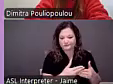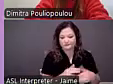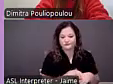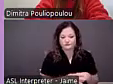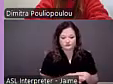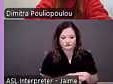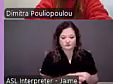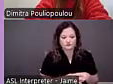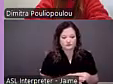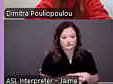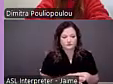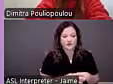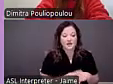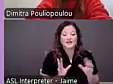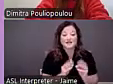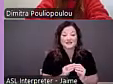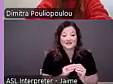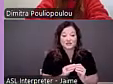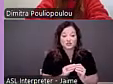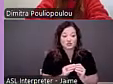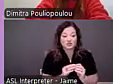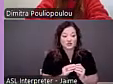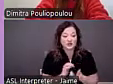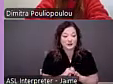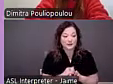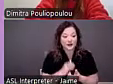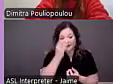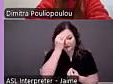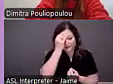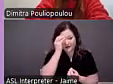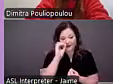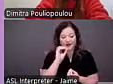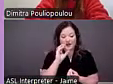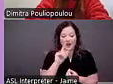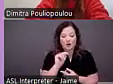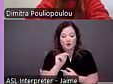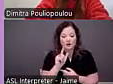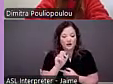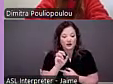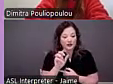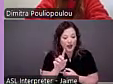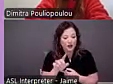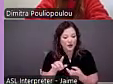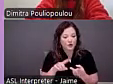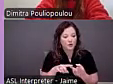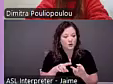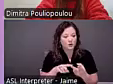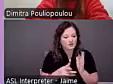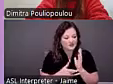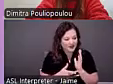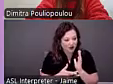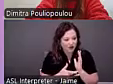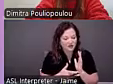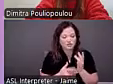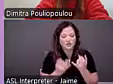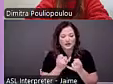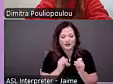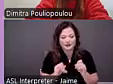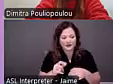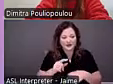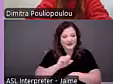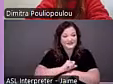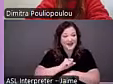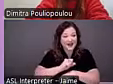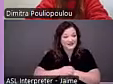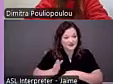The sessions combined think-aloud protocols, eye tracking technology, independent task completion, and a